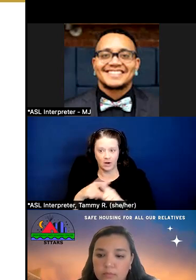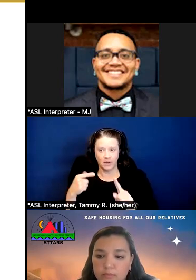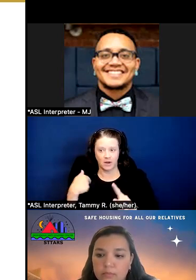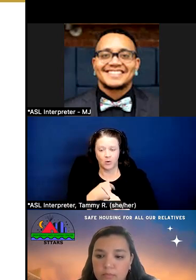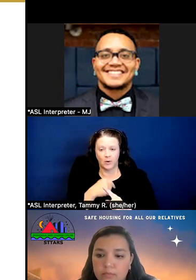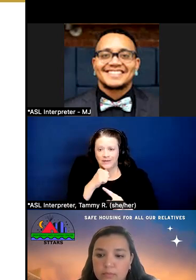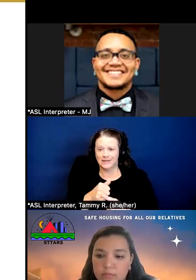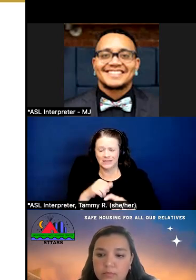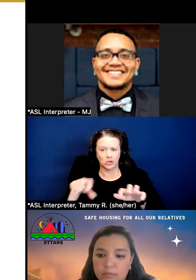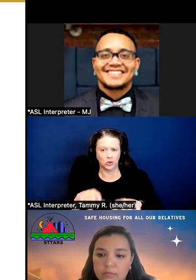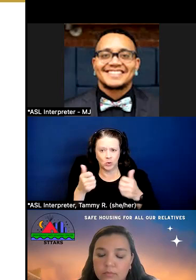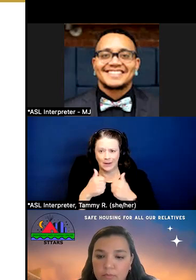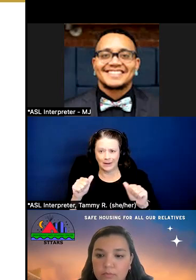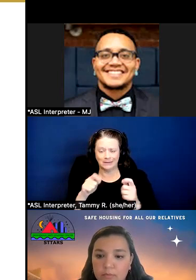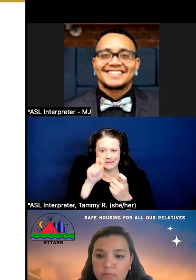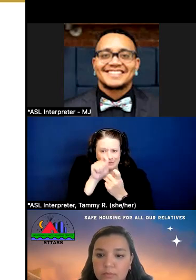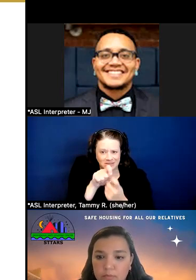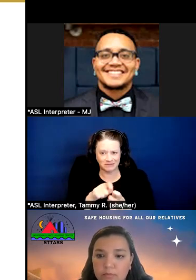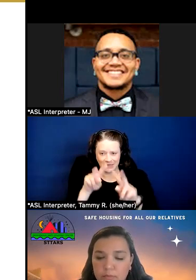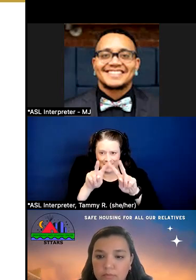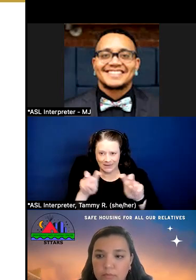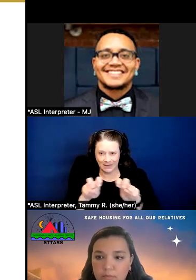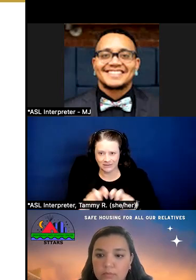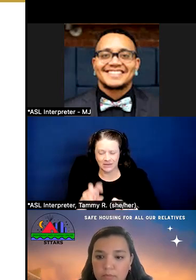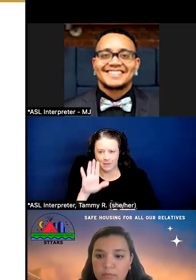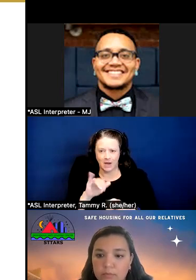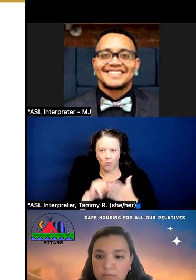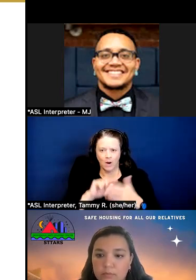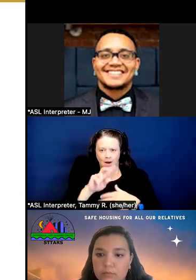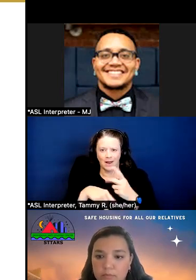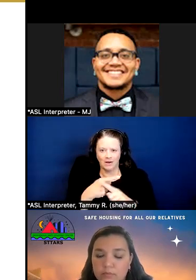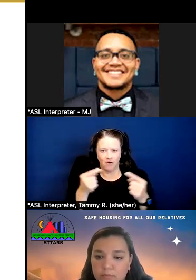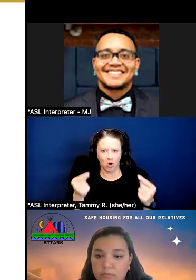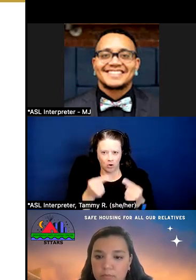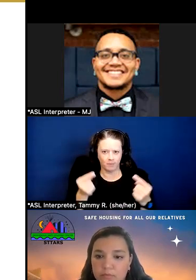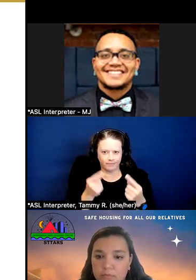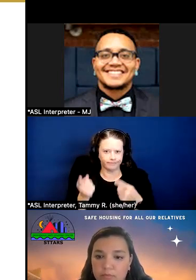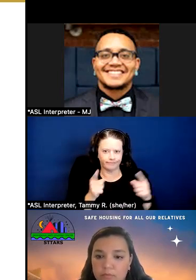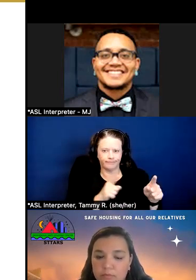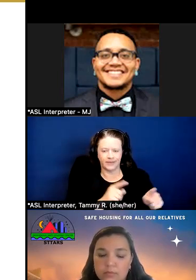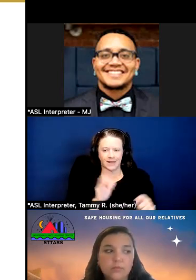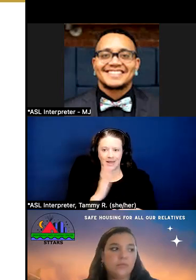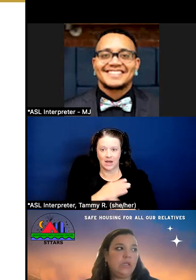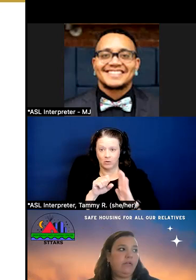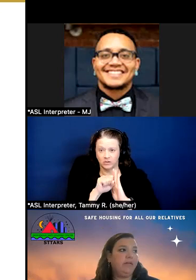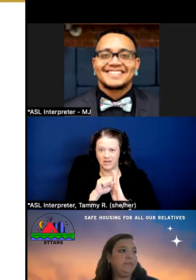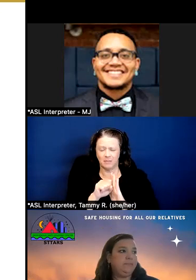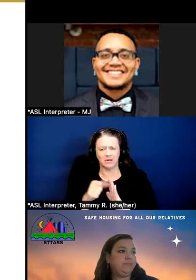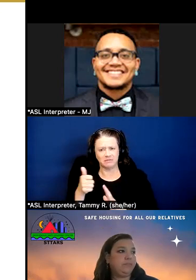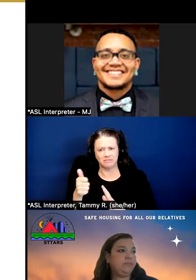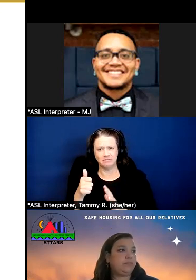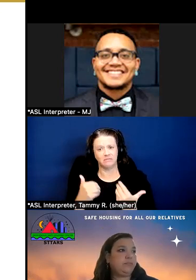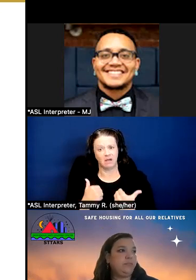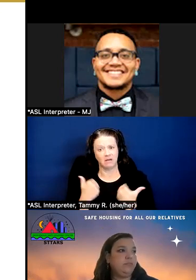any specific analysis by harm type in the data. Our sample is quite young.